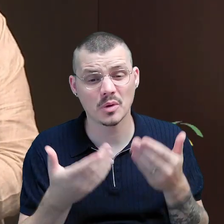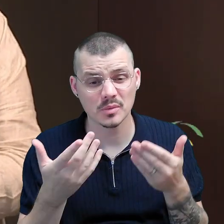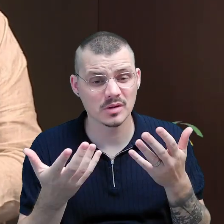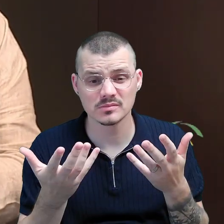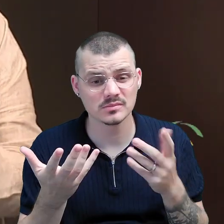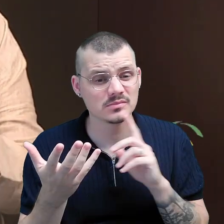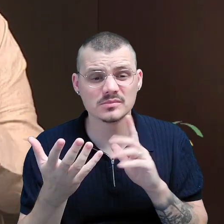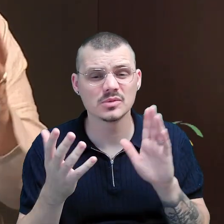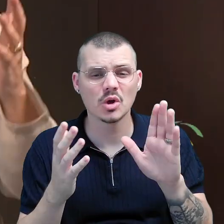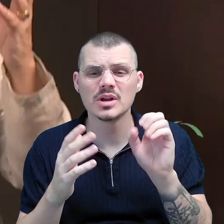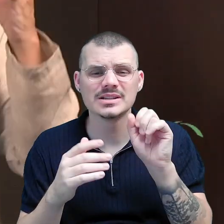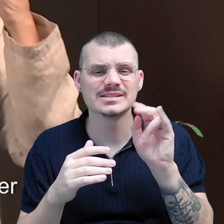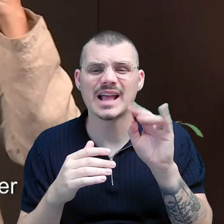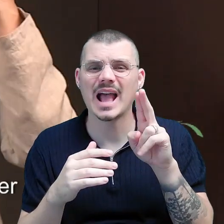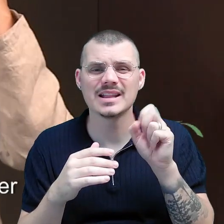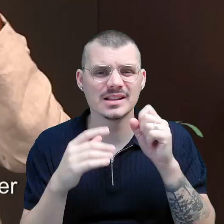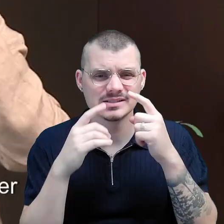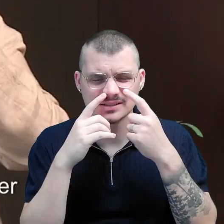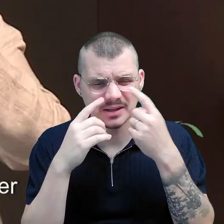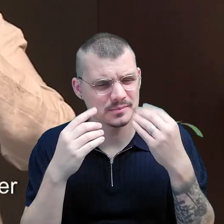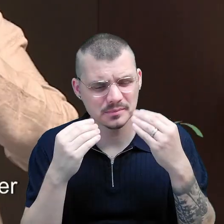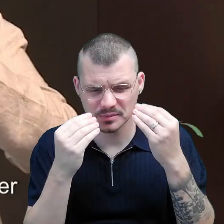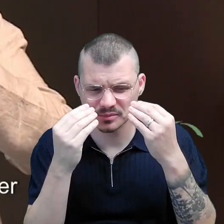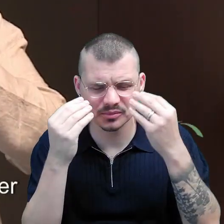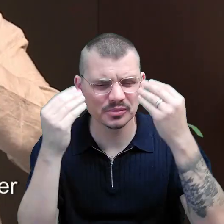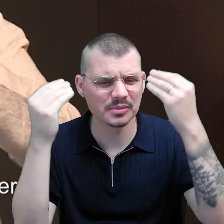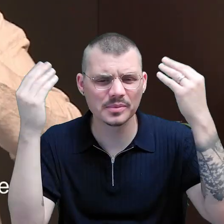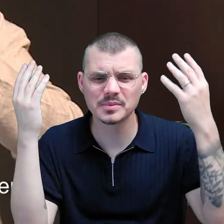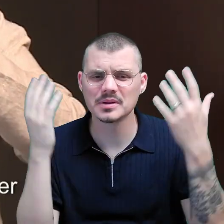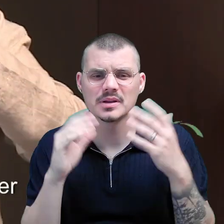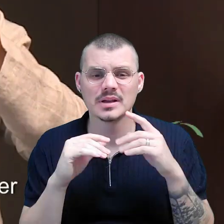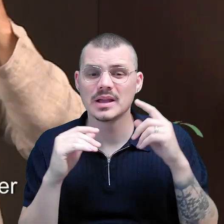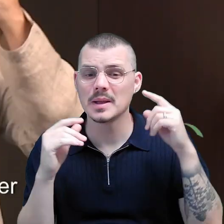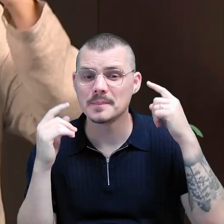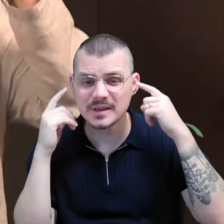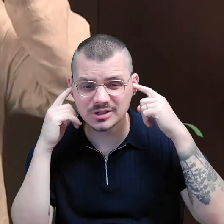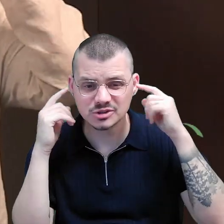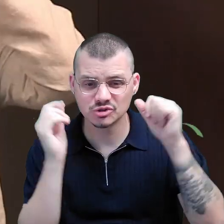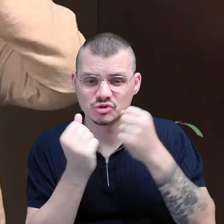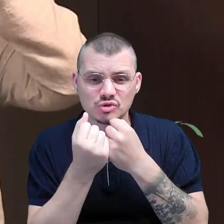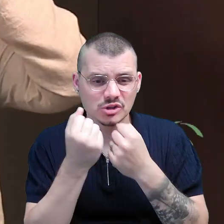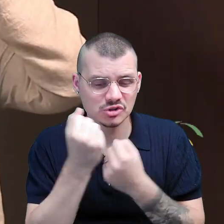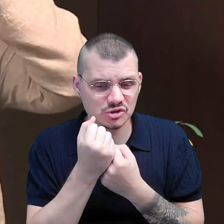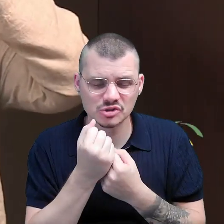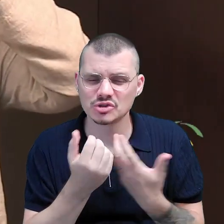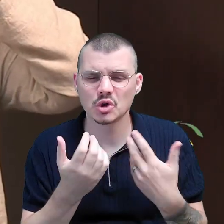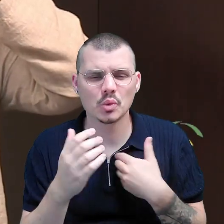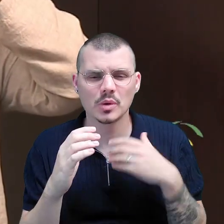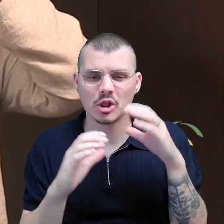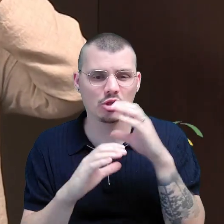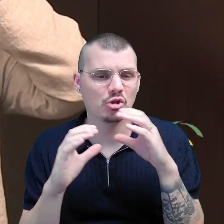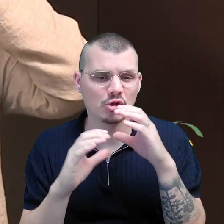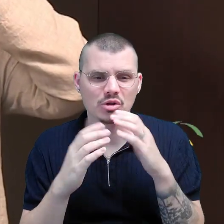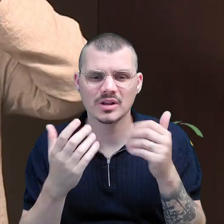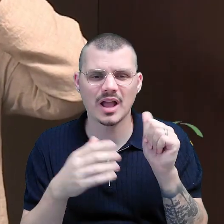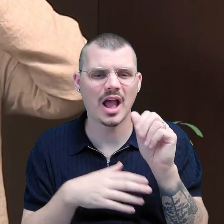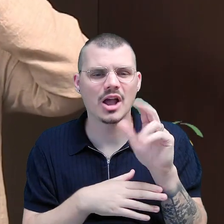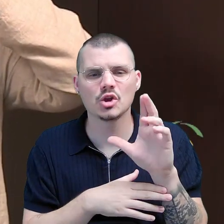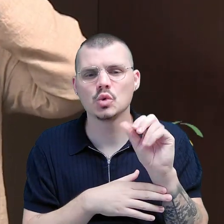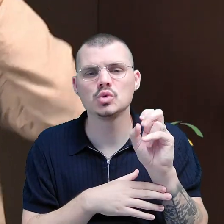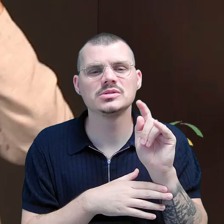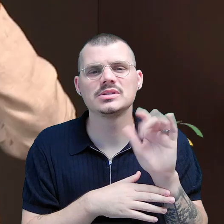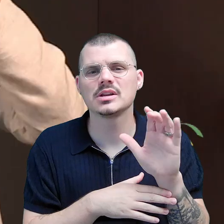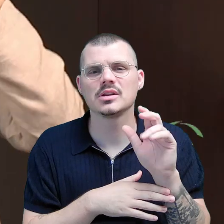We probably, her sinuses were beautifully imaged, her middle ear structures. We looked